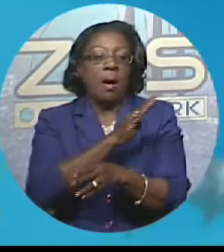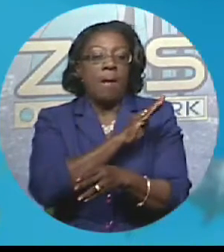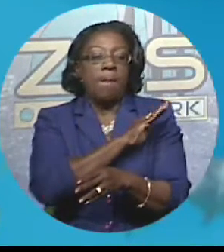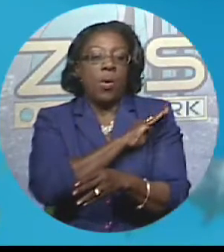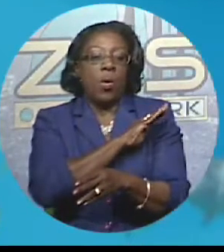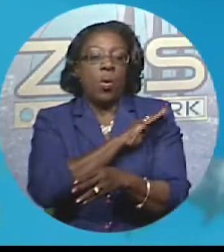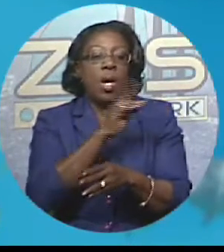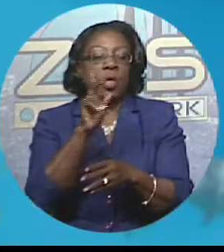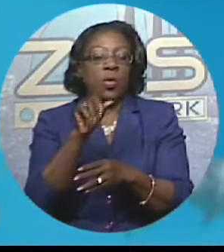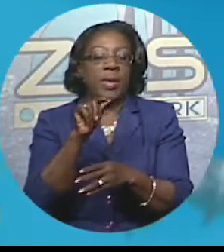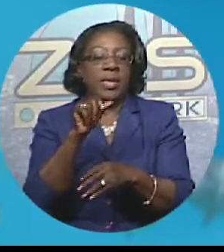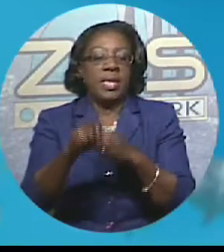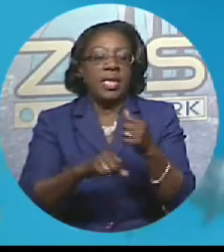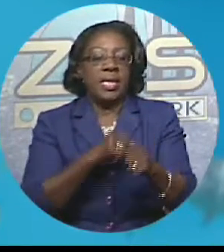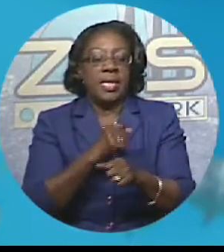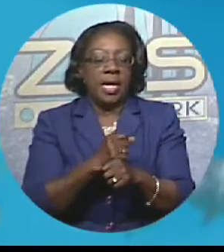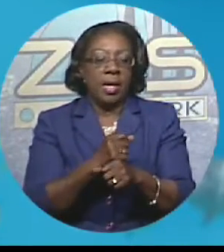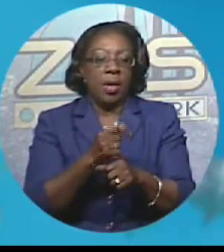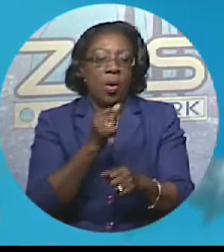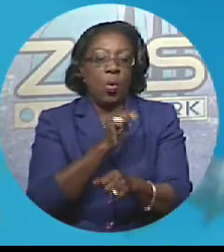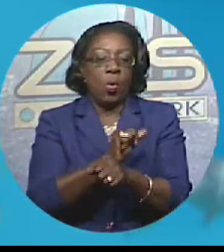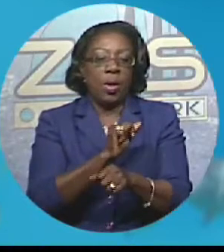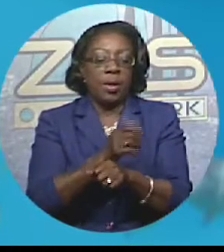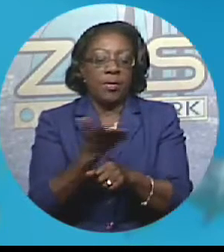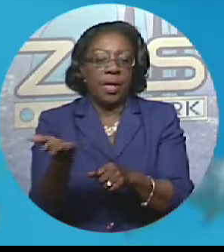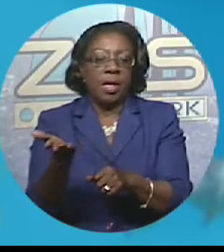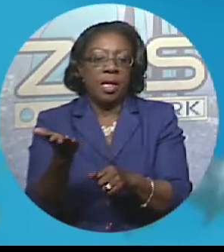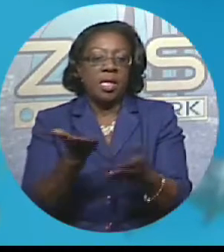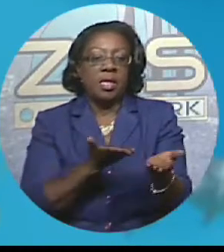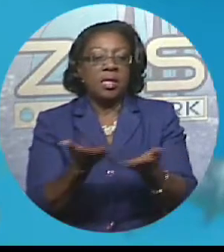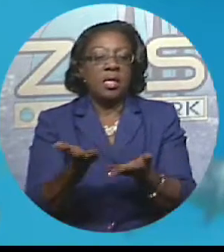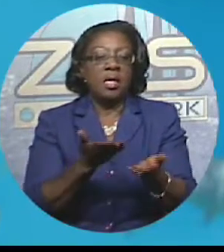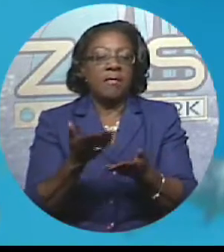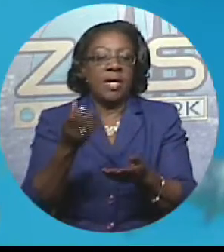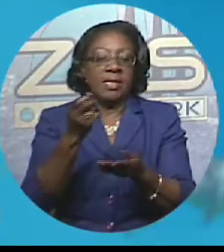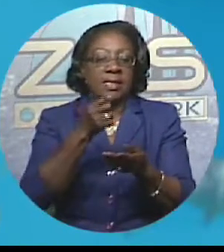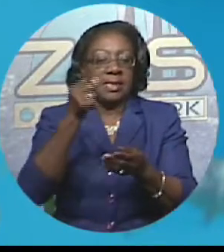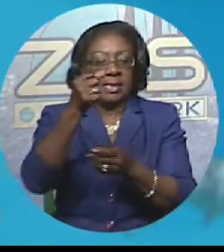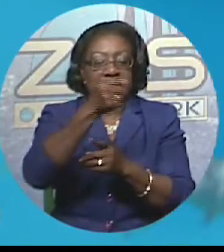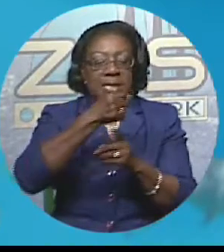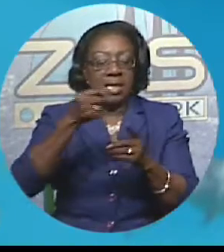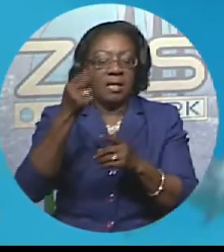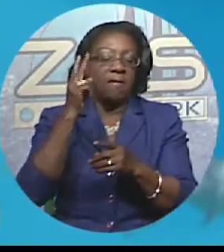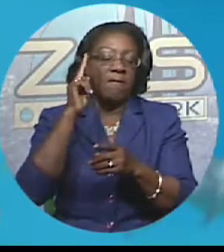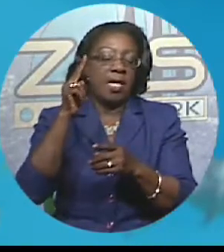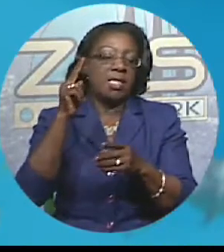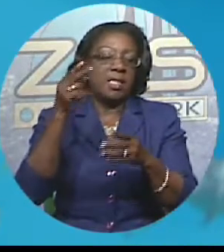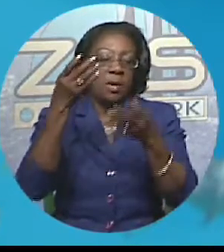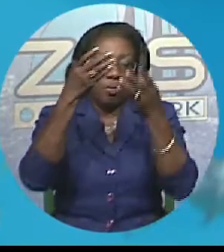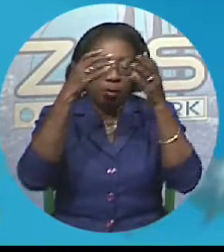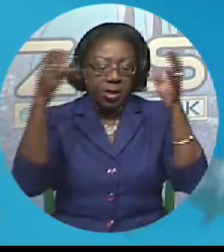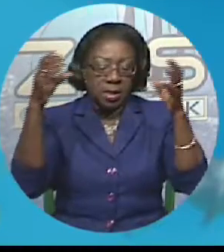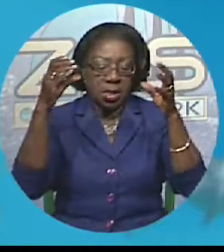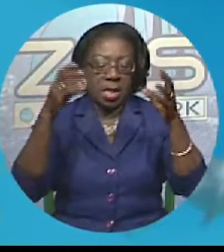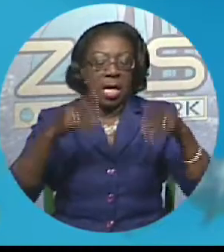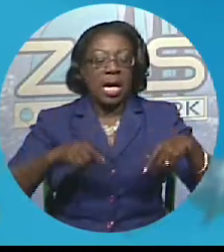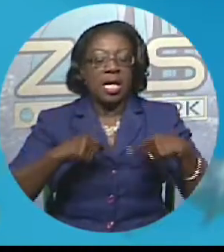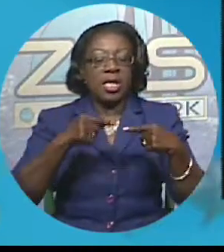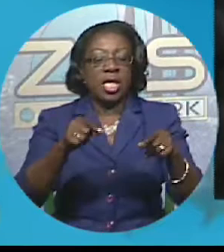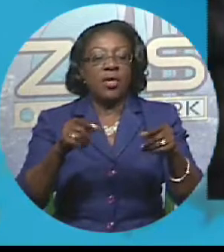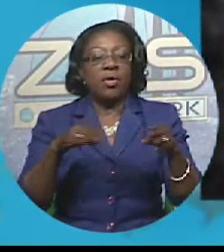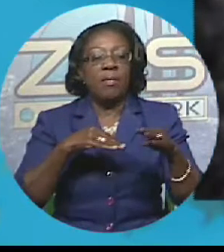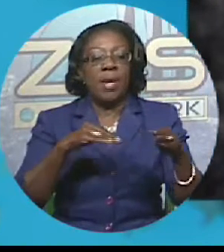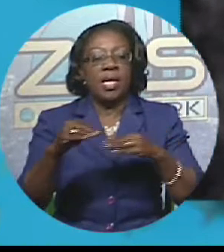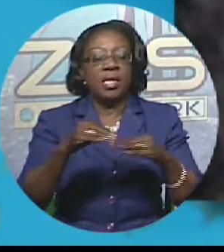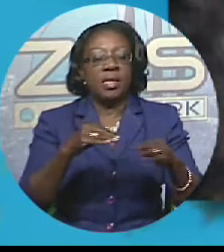20-year veteran in hospitality, most recently served as Senior Vice President of and General Manager of the Beach and